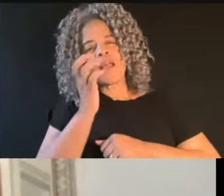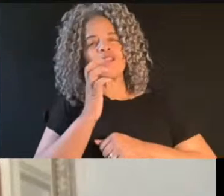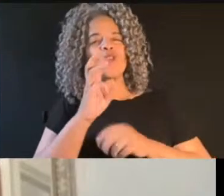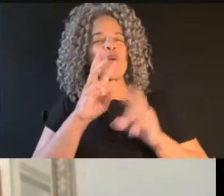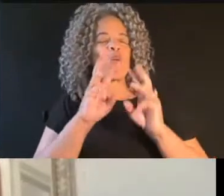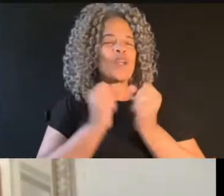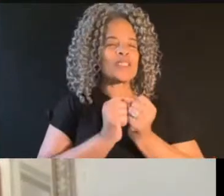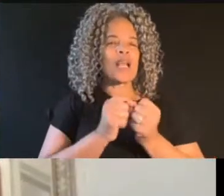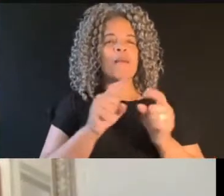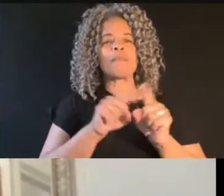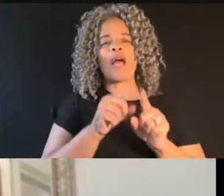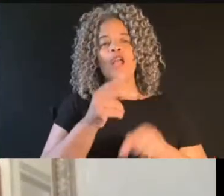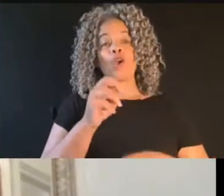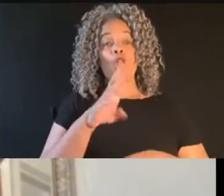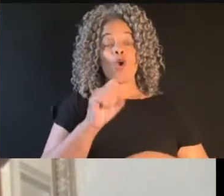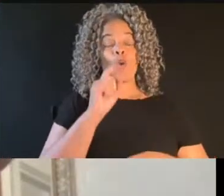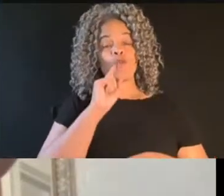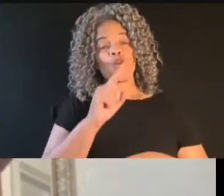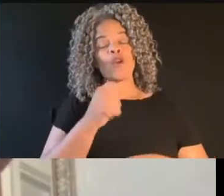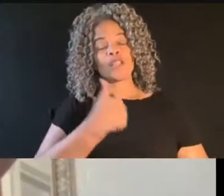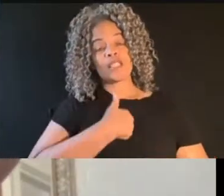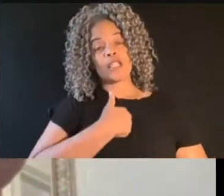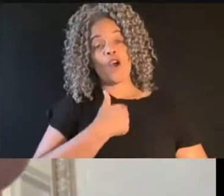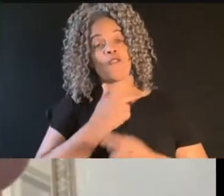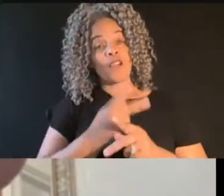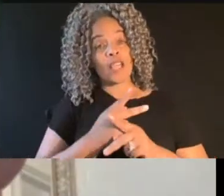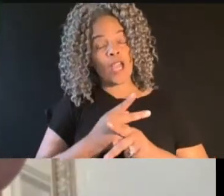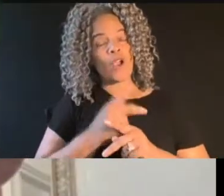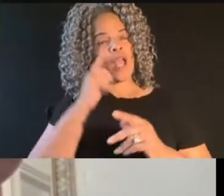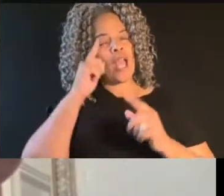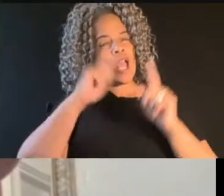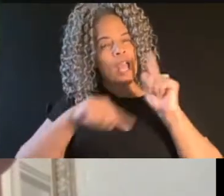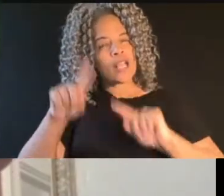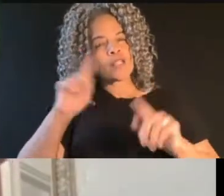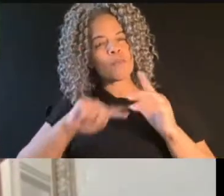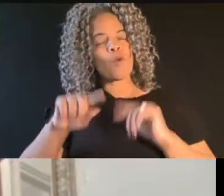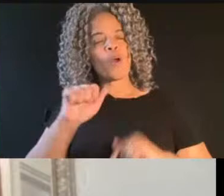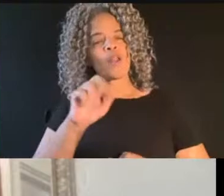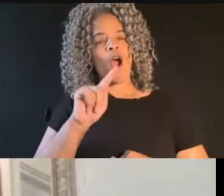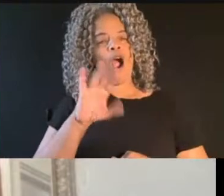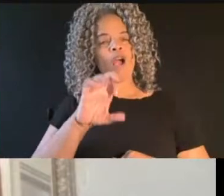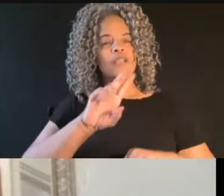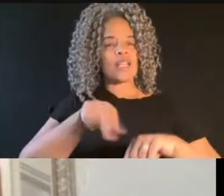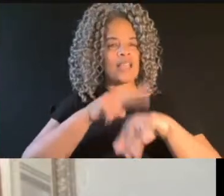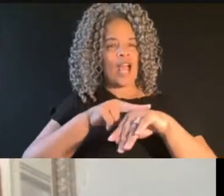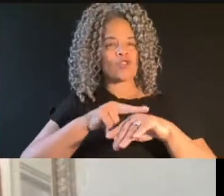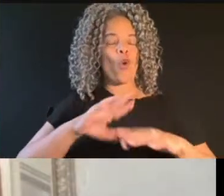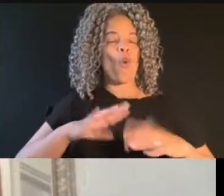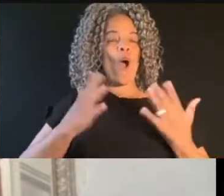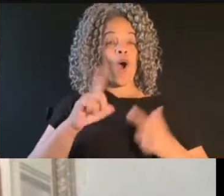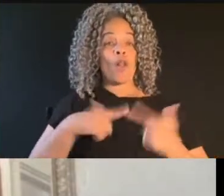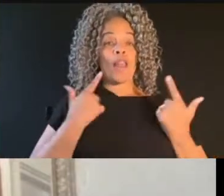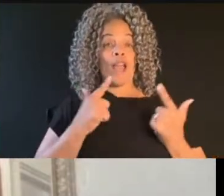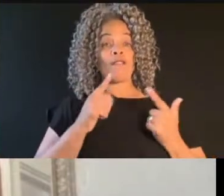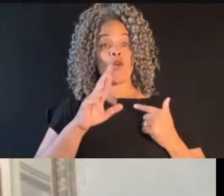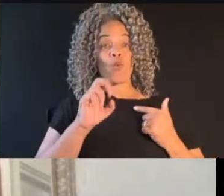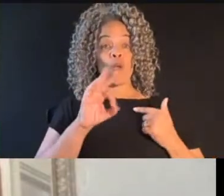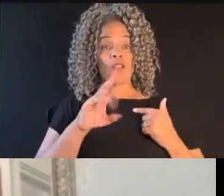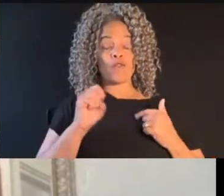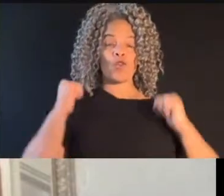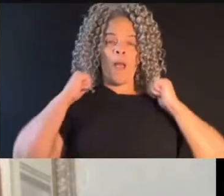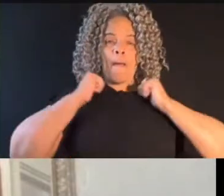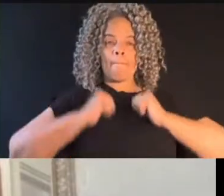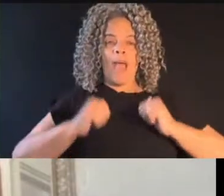for Self-Care. I know I need that one. Exploring the Arctic National Wildlife Refuge, backpacking